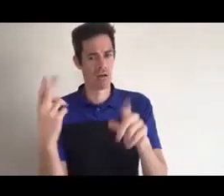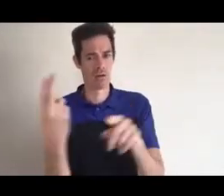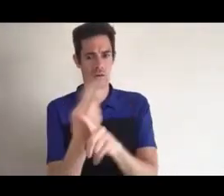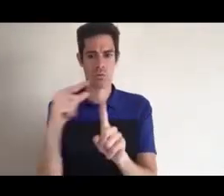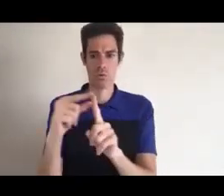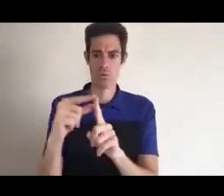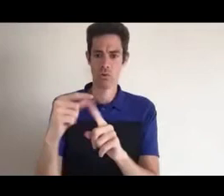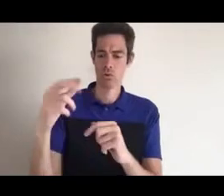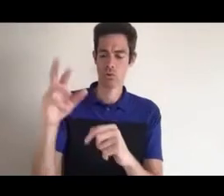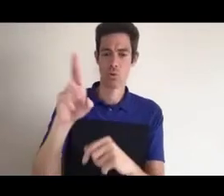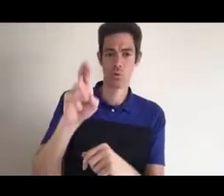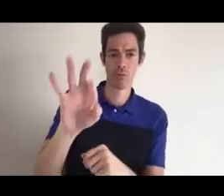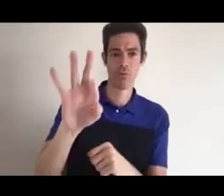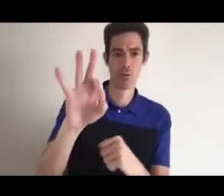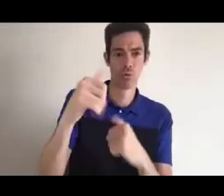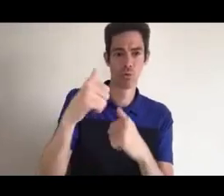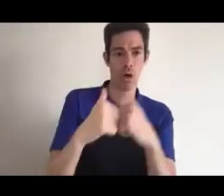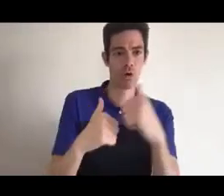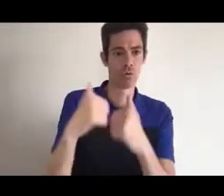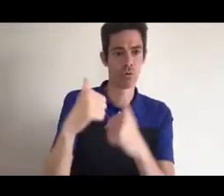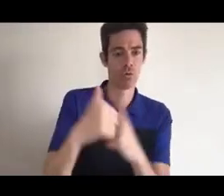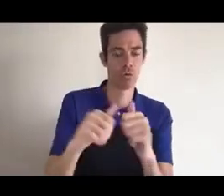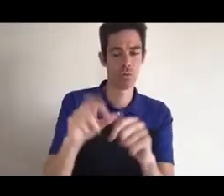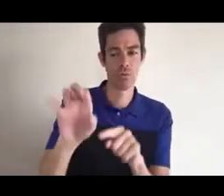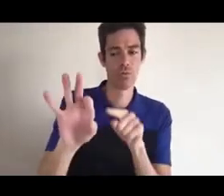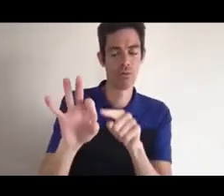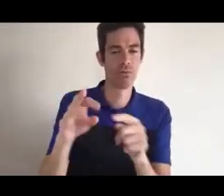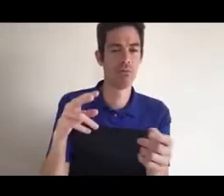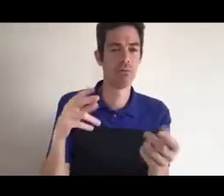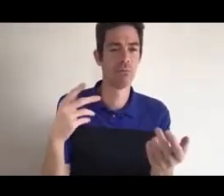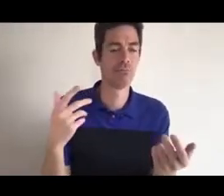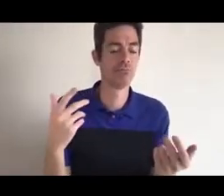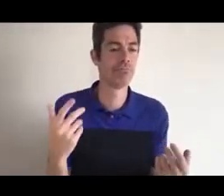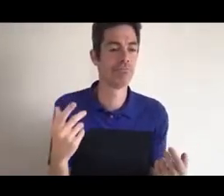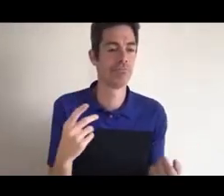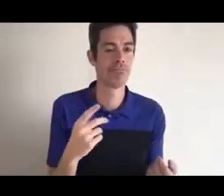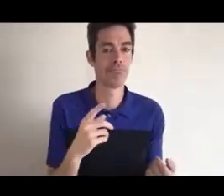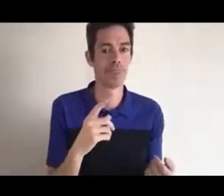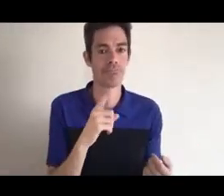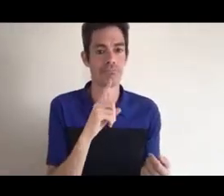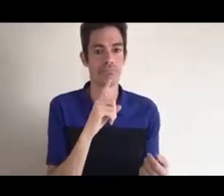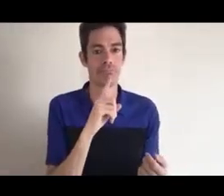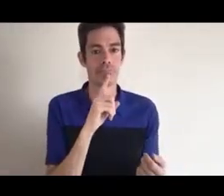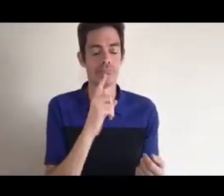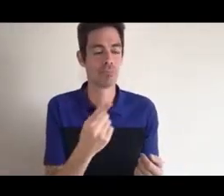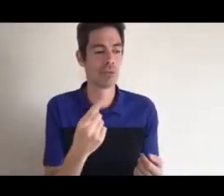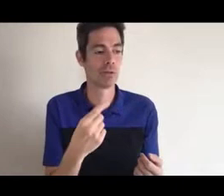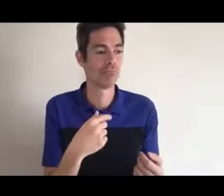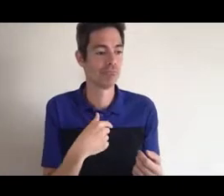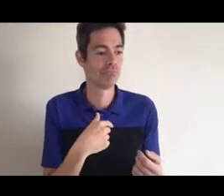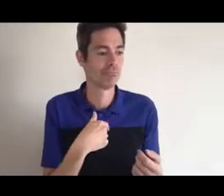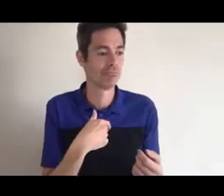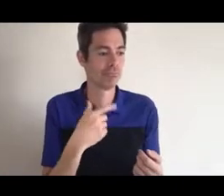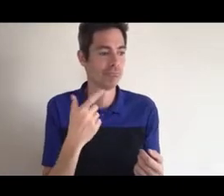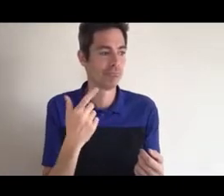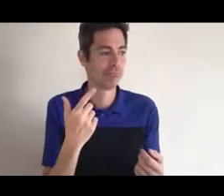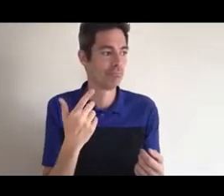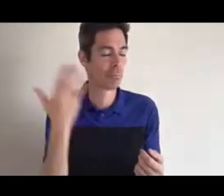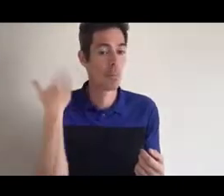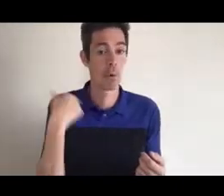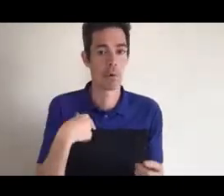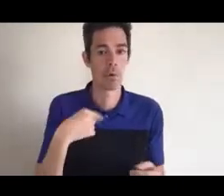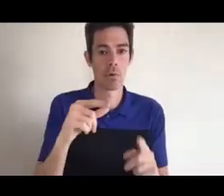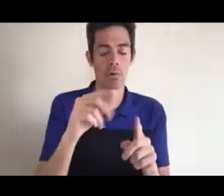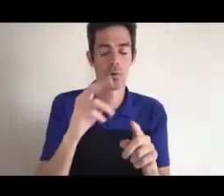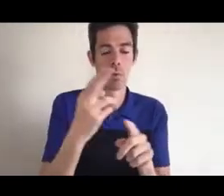Now, the reason why I use the word reference structure is